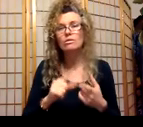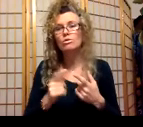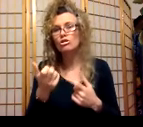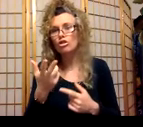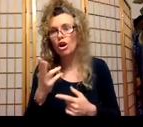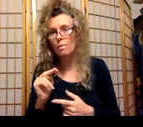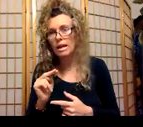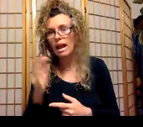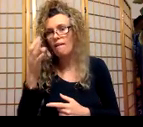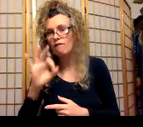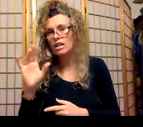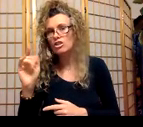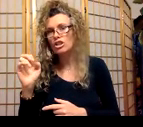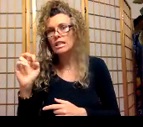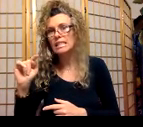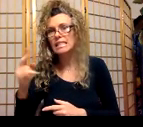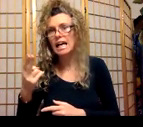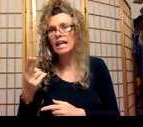banks.